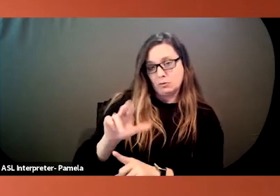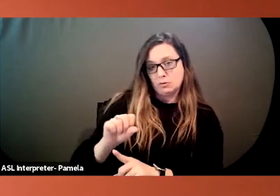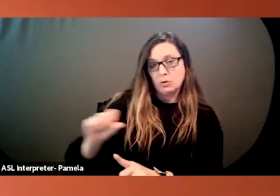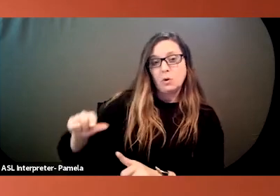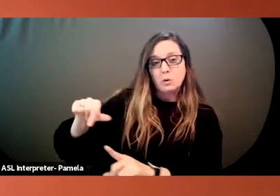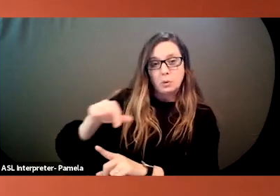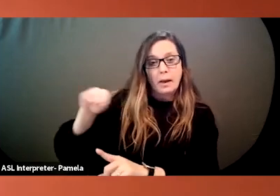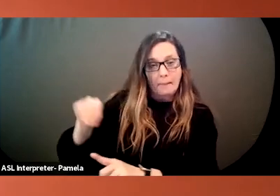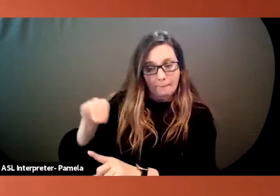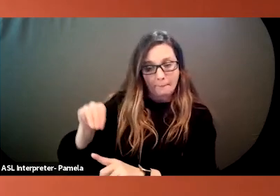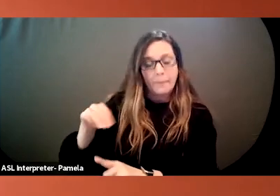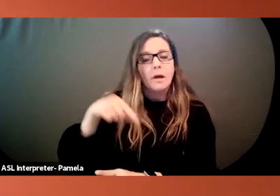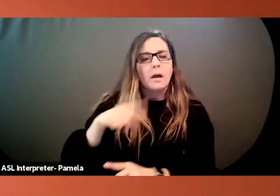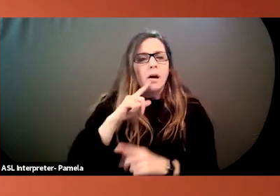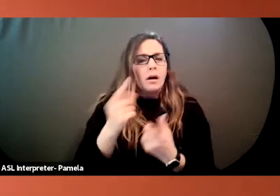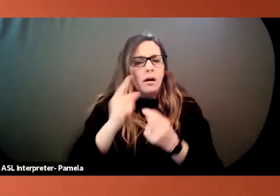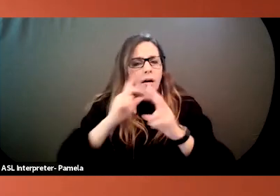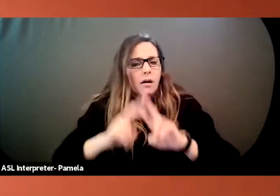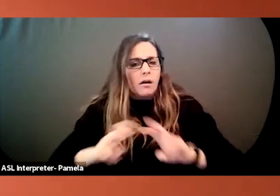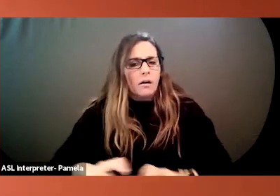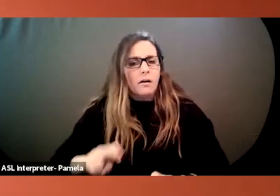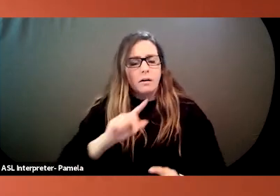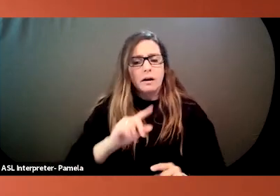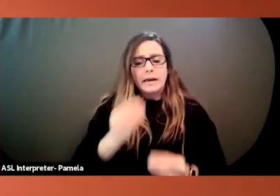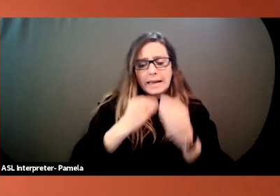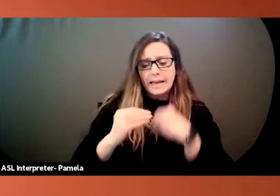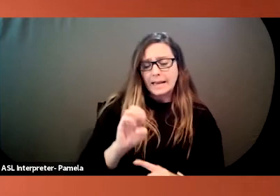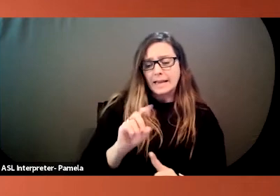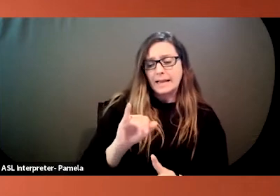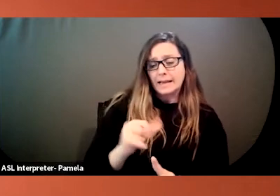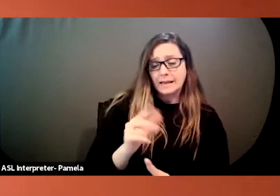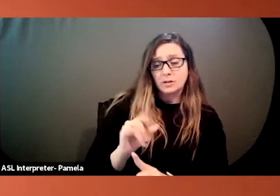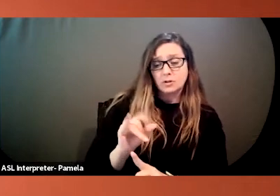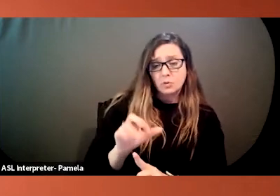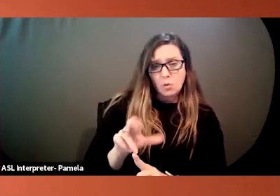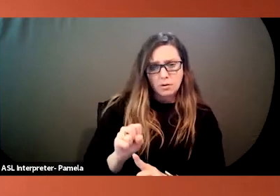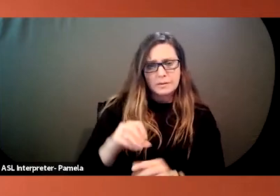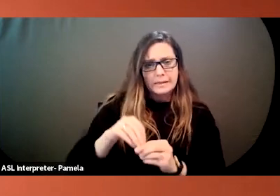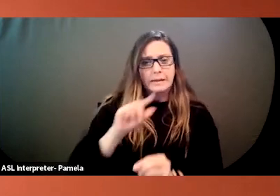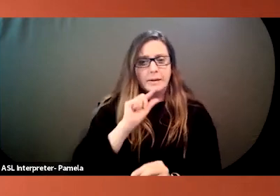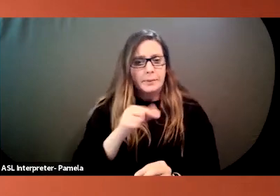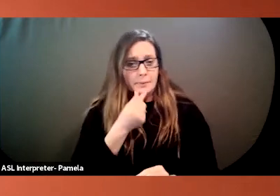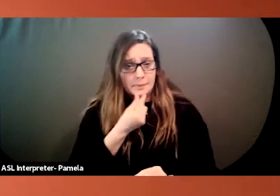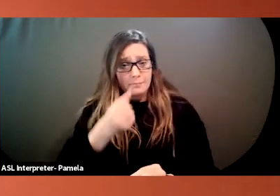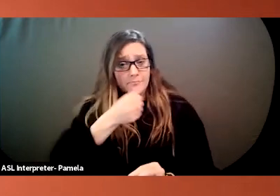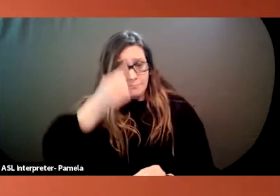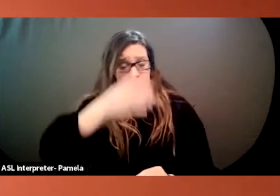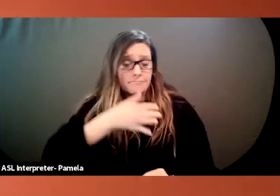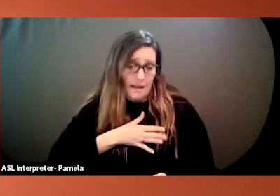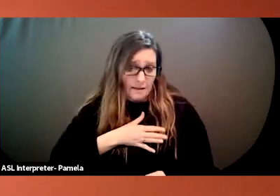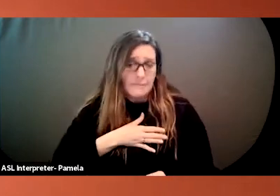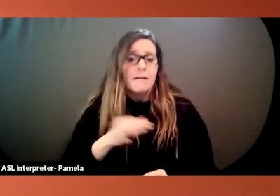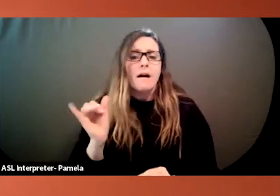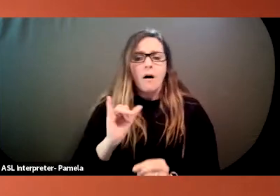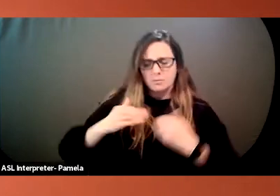in research surrounding gay, bisexual, and queer men with regards to body image and eating disorders, and alternative frameworks